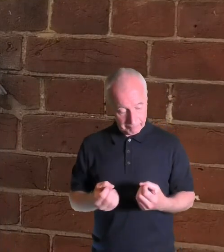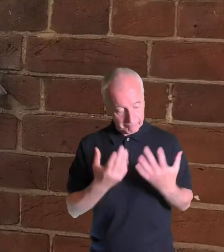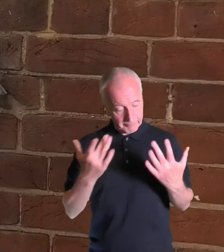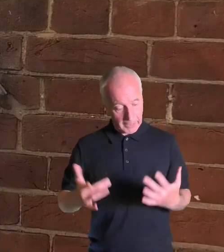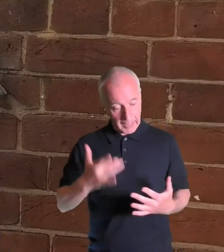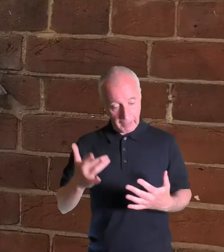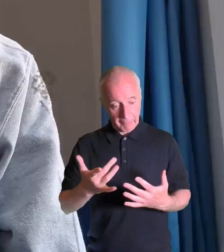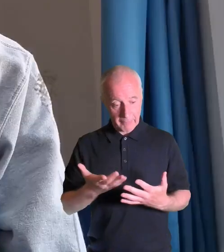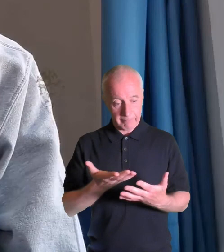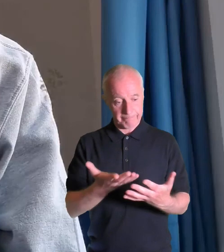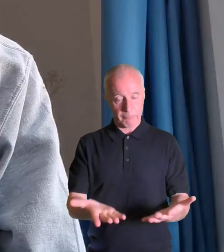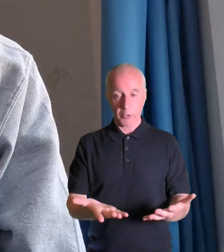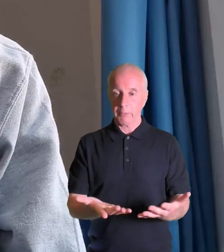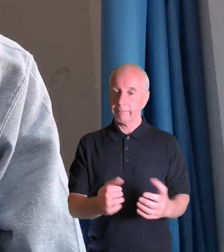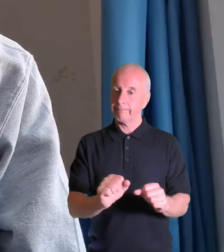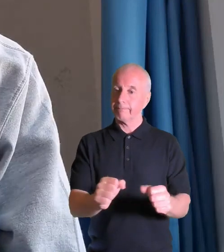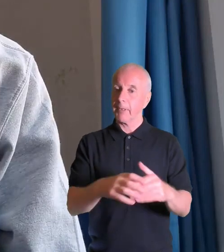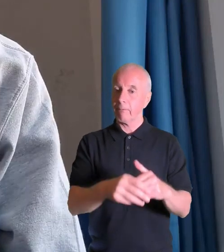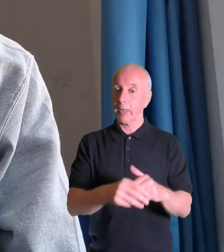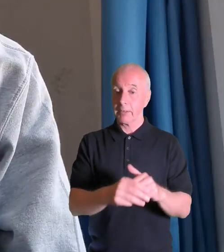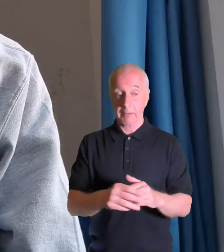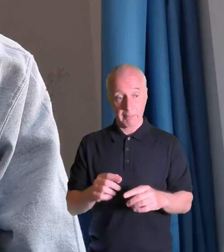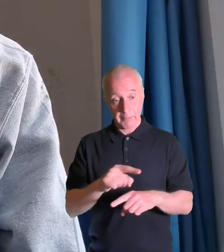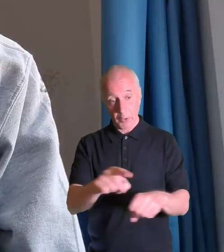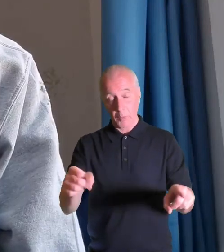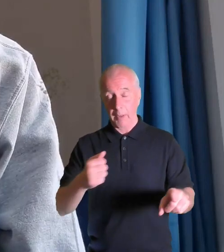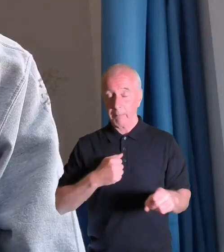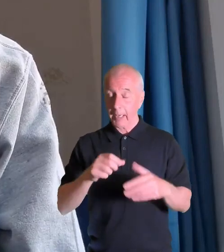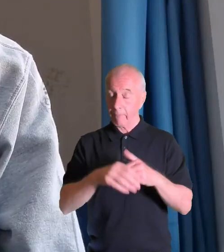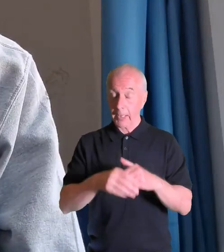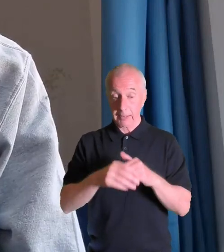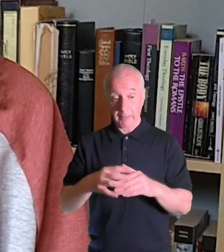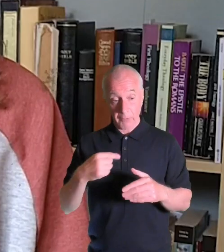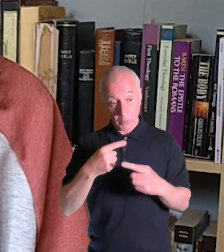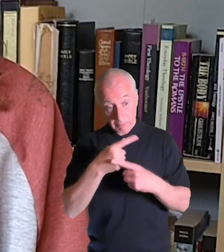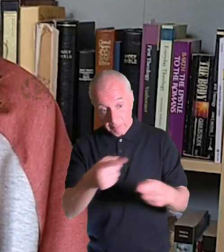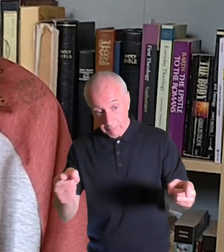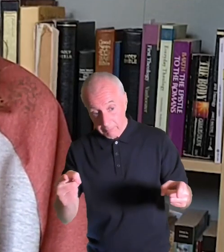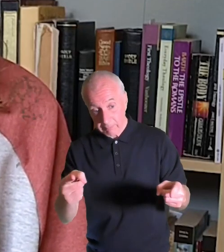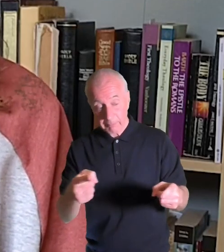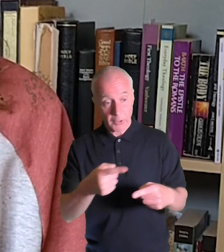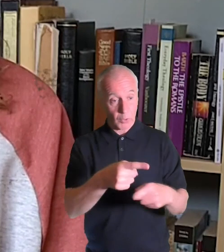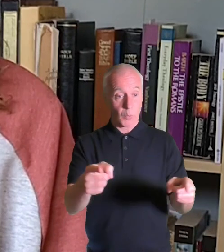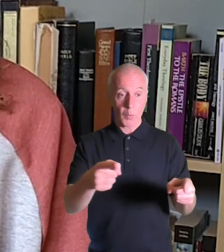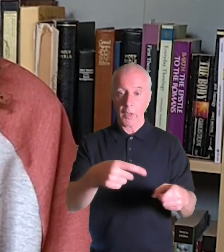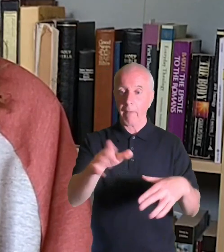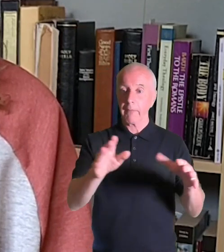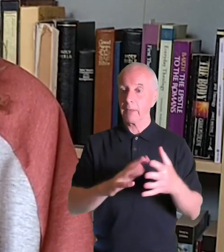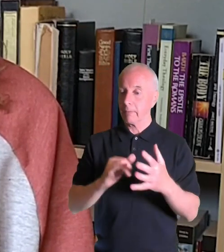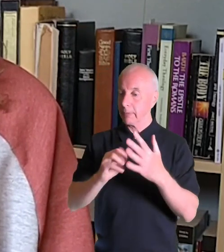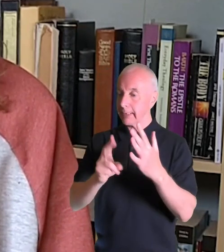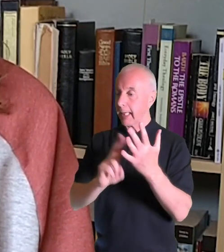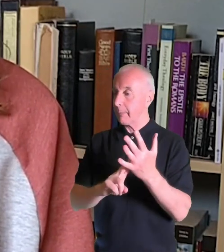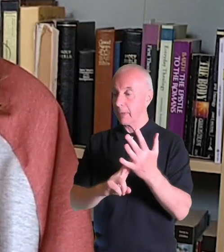one's friends. You are my friends if you do what I command you. I do not call you servants any